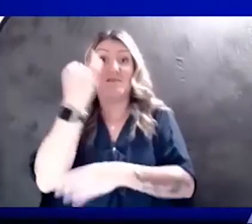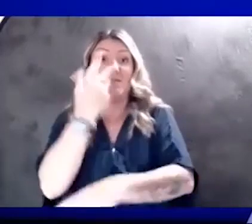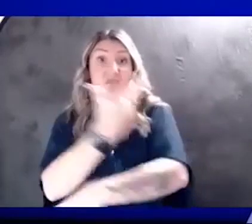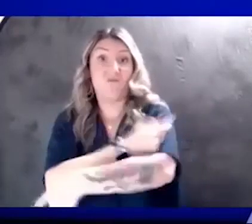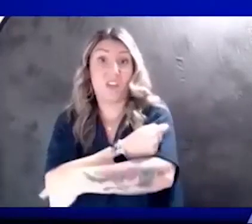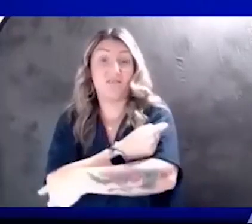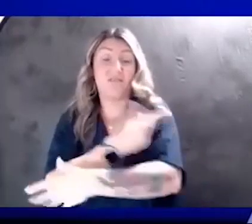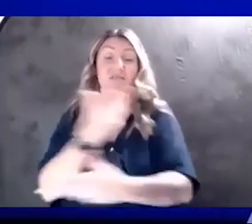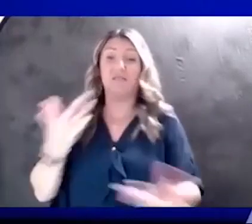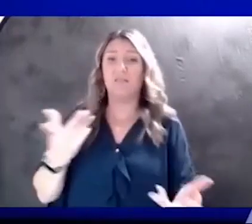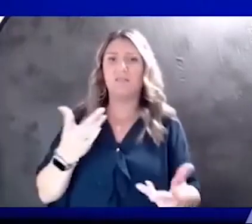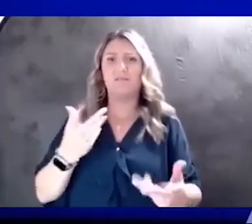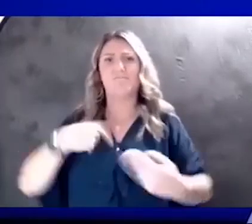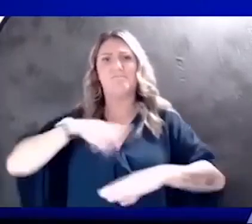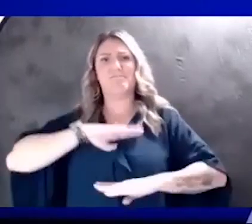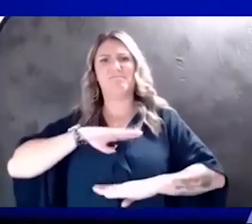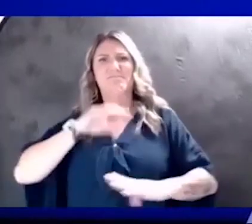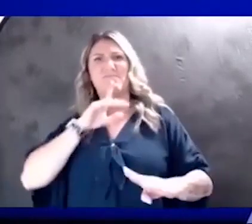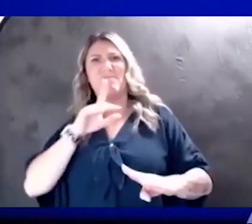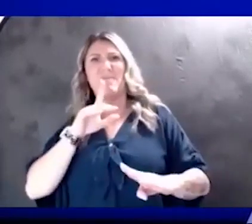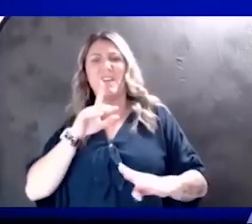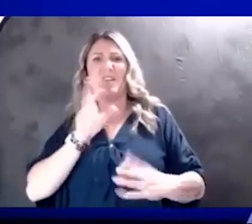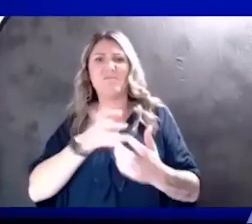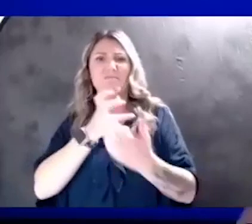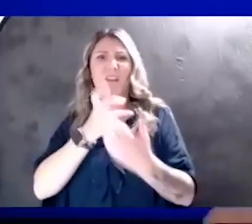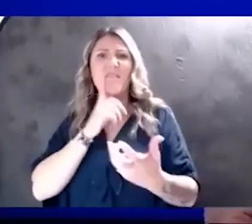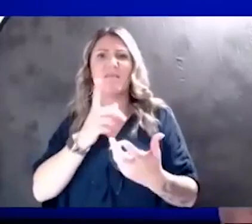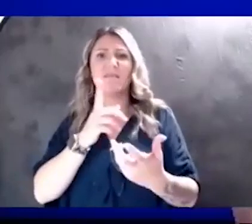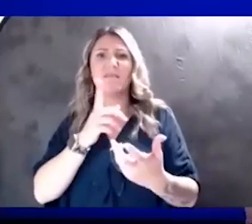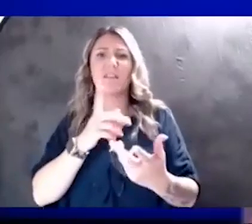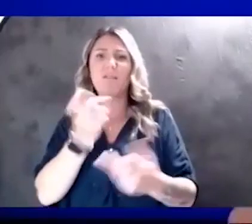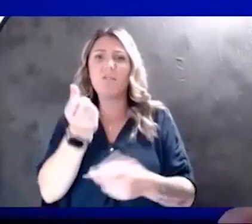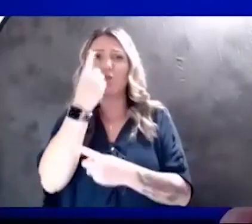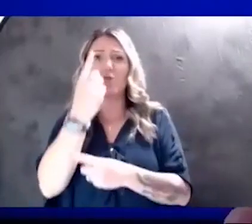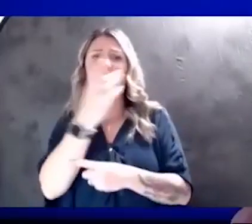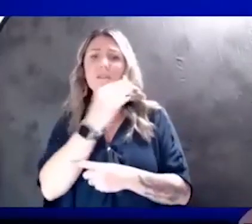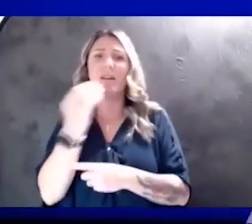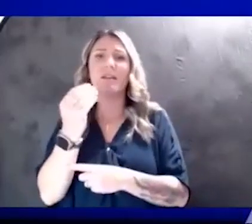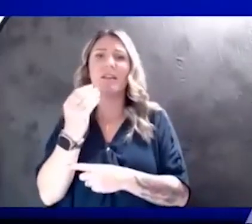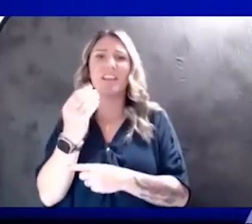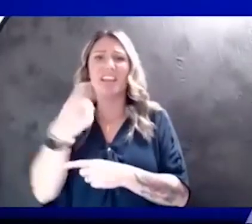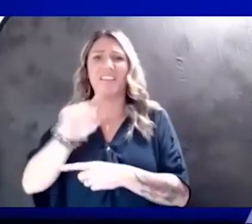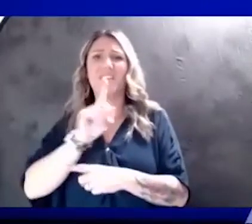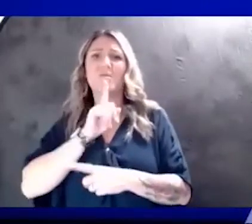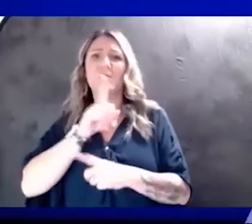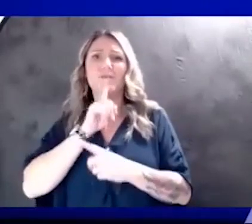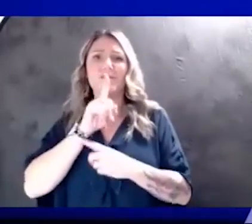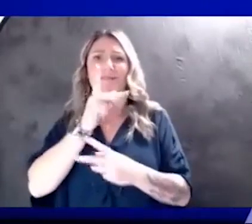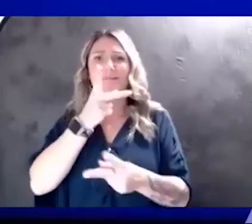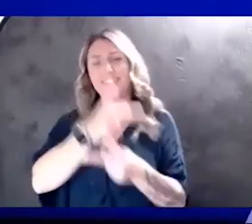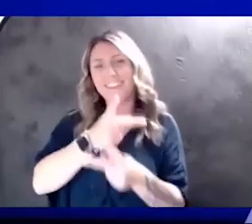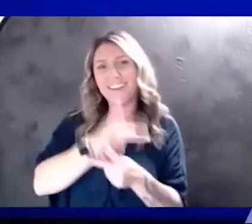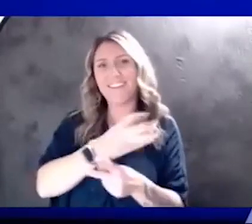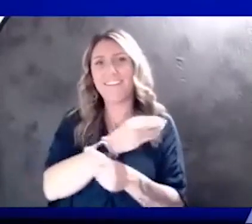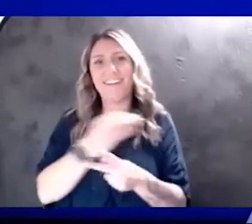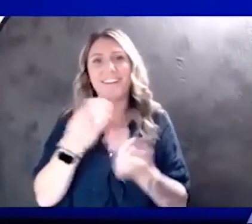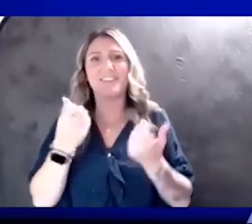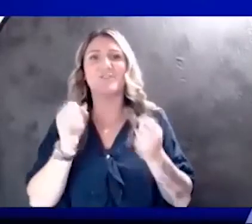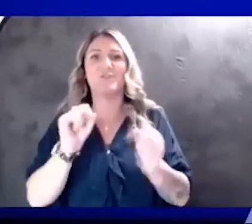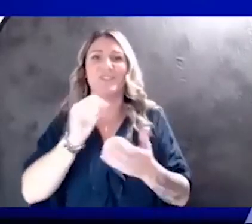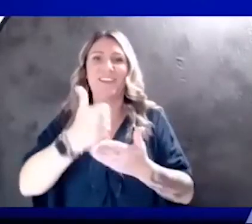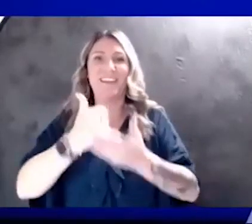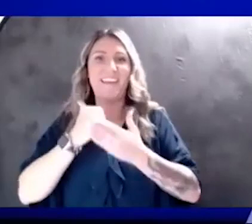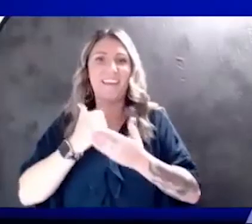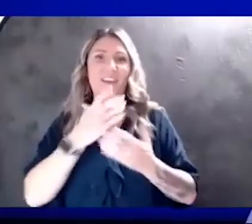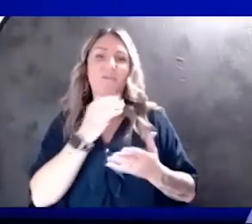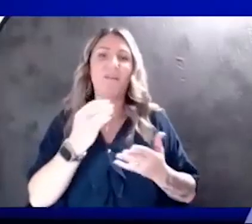place of understanding, and let's meet it at a place that says they really care. They're doing this to try to help us, and have a little faith